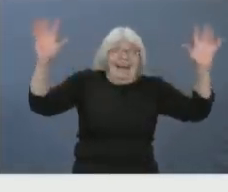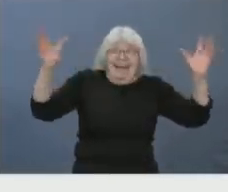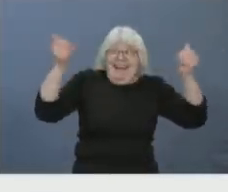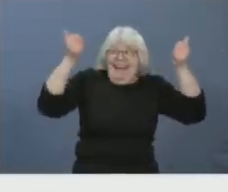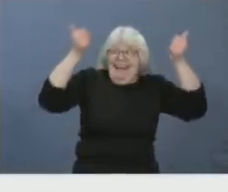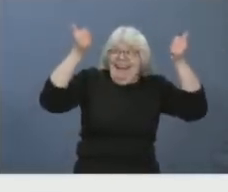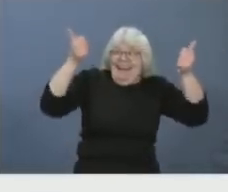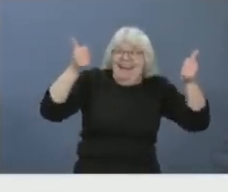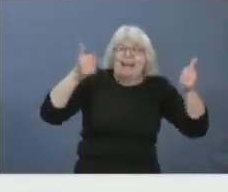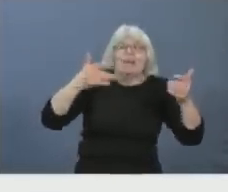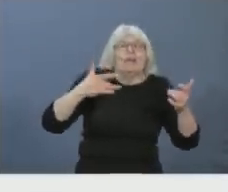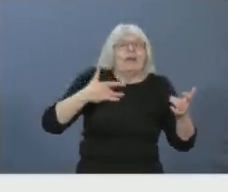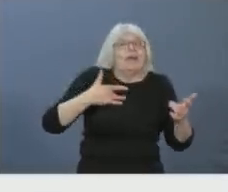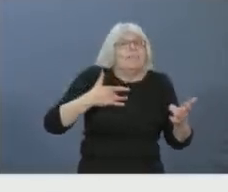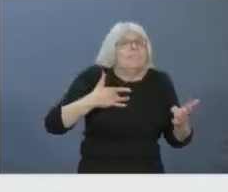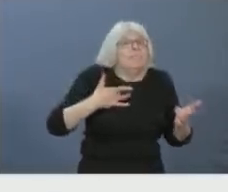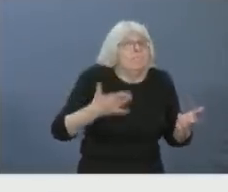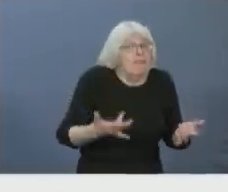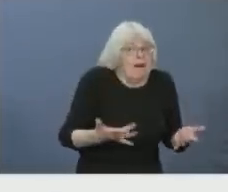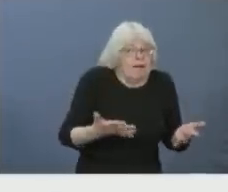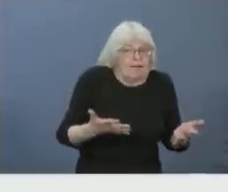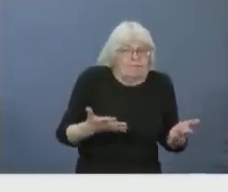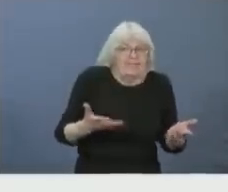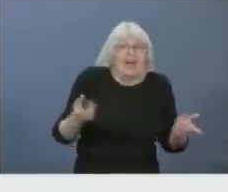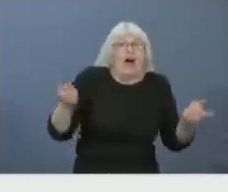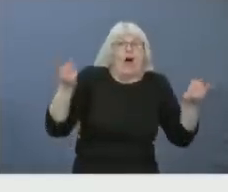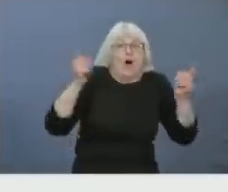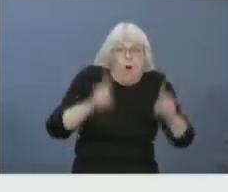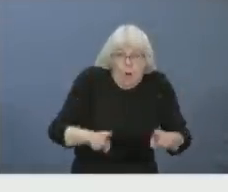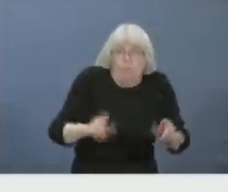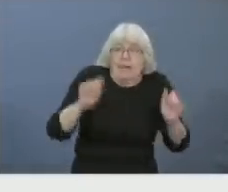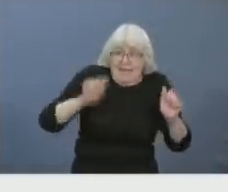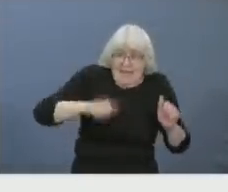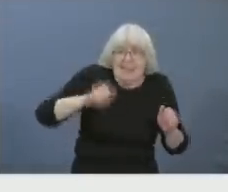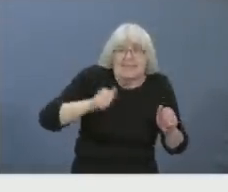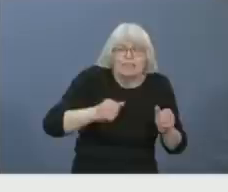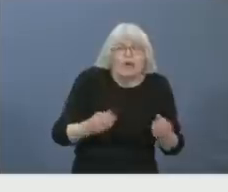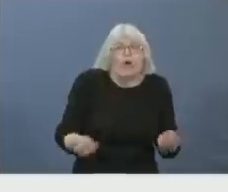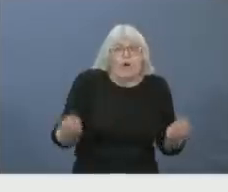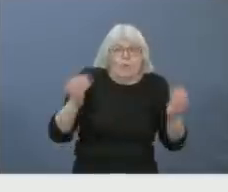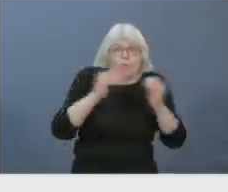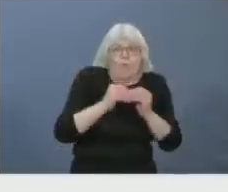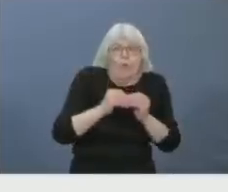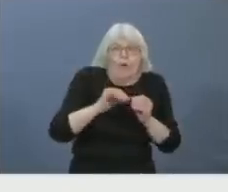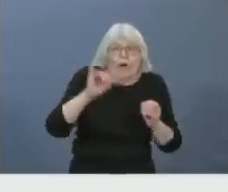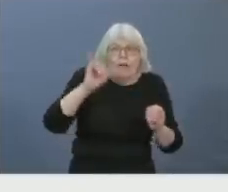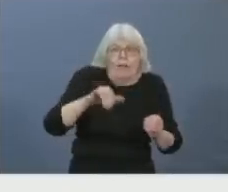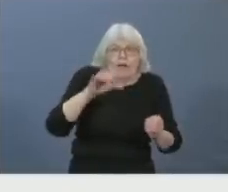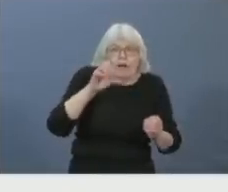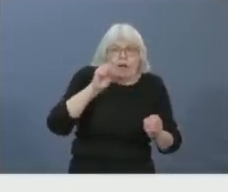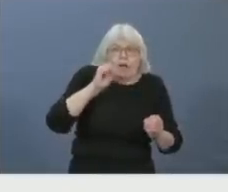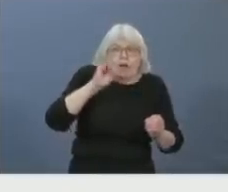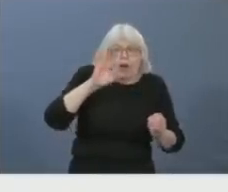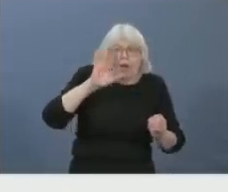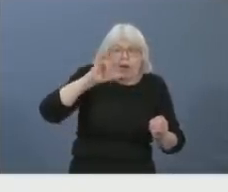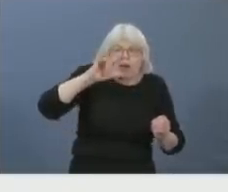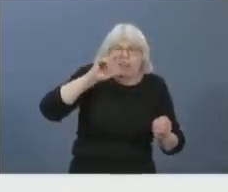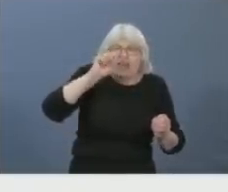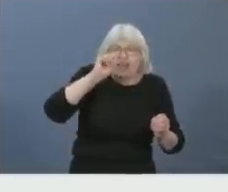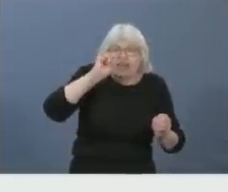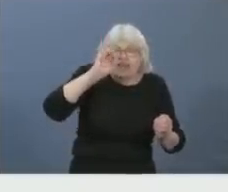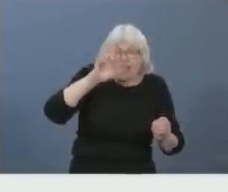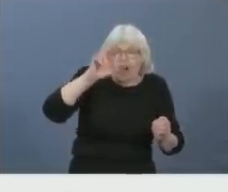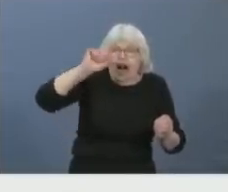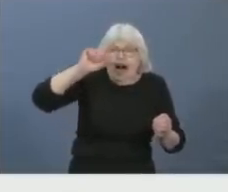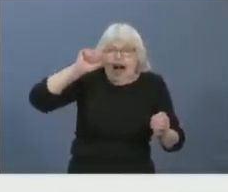into a situation where there could be increased air quality issues, especially near the fires. The wind